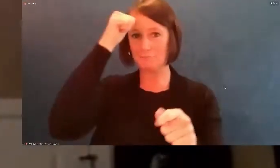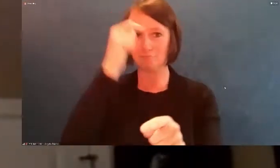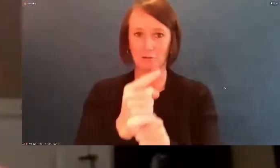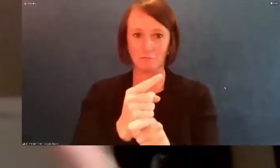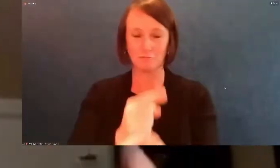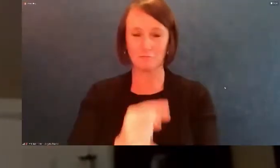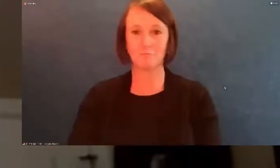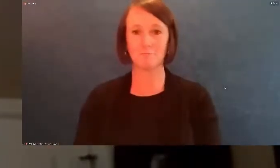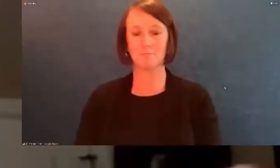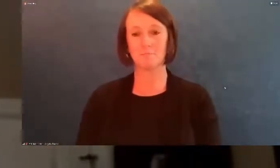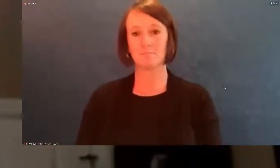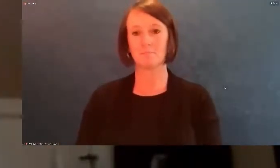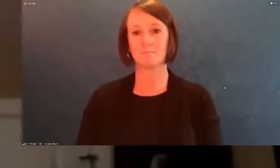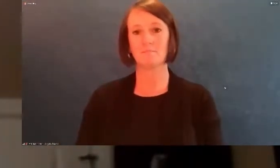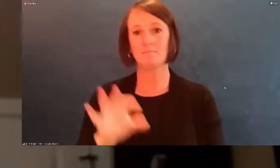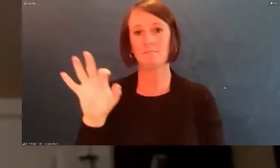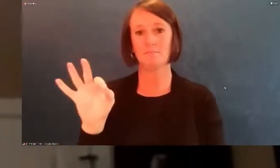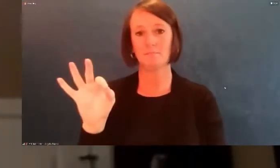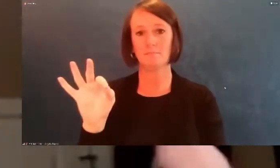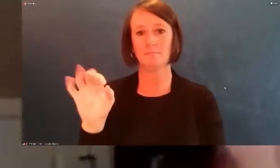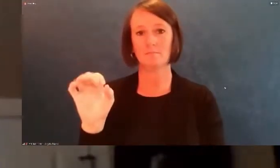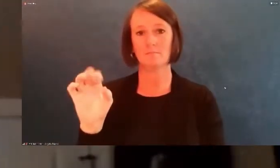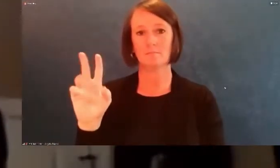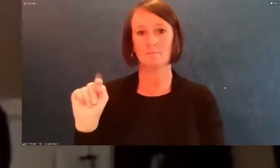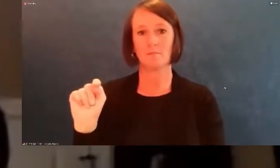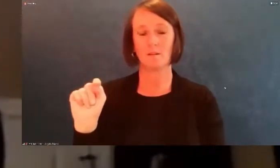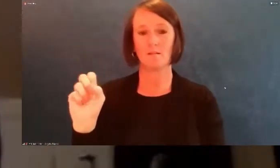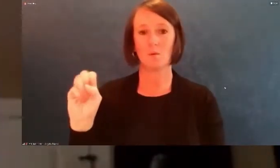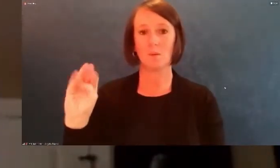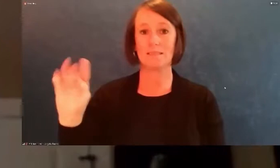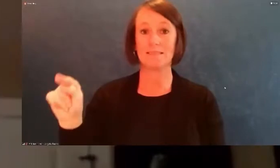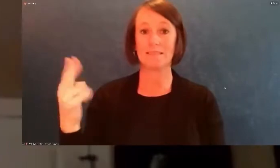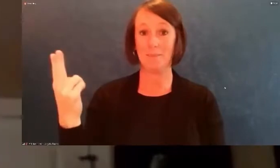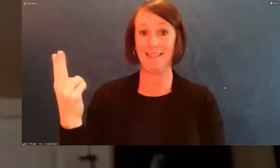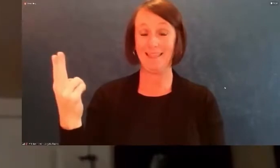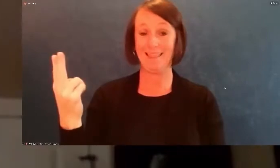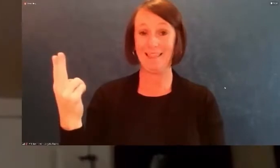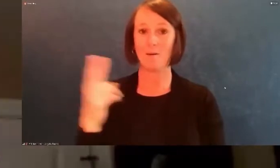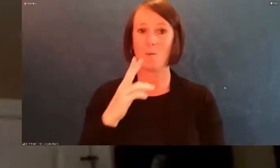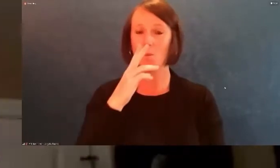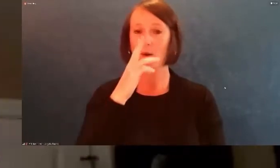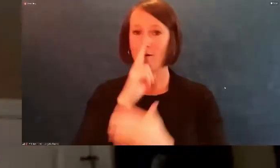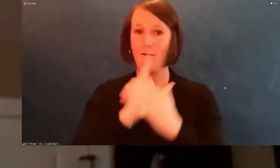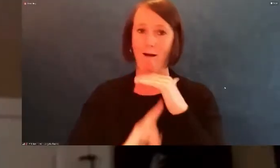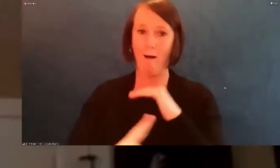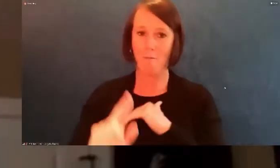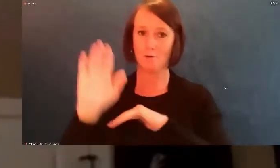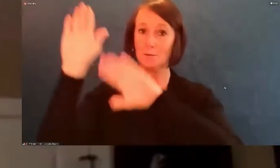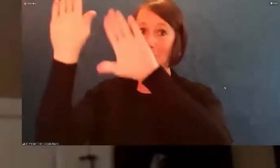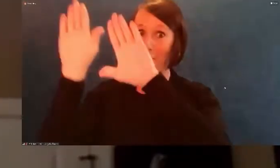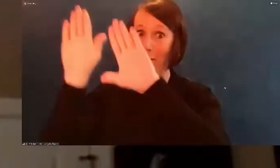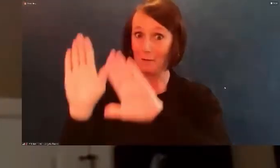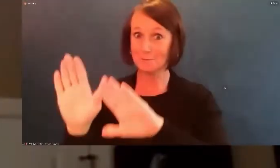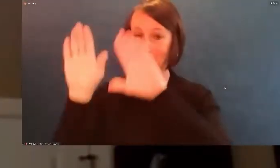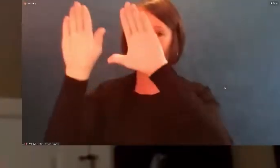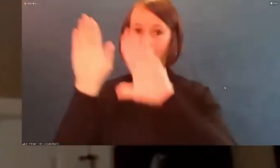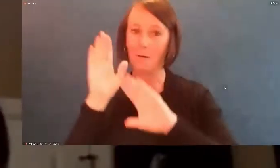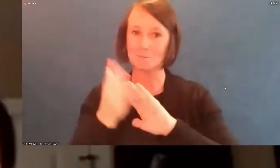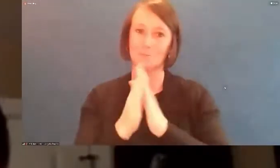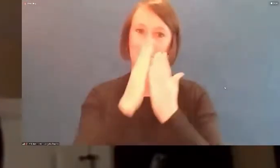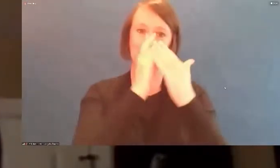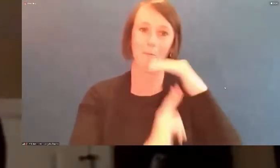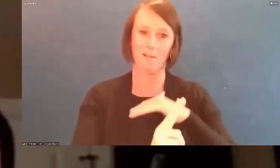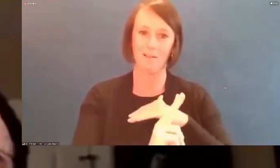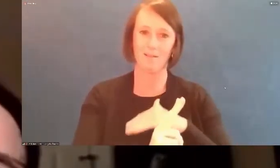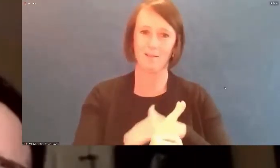Because in Fort Smith, we have a couple of sayings. We're humble enough to be awesome and awesome enough to be humble. And I know some of you are sitting